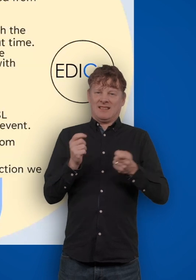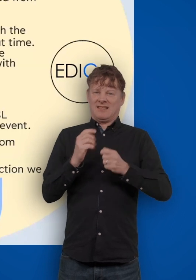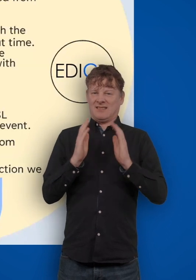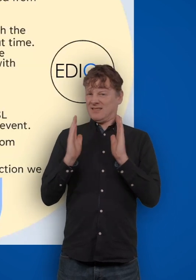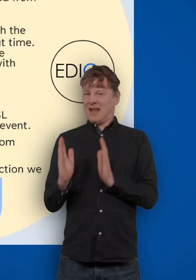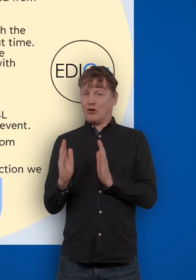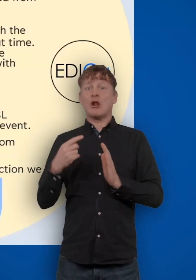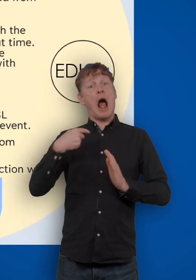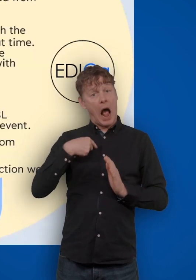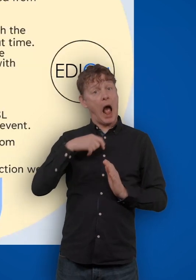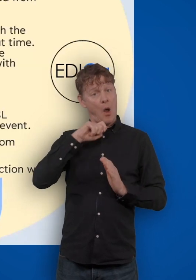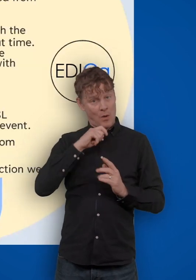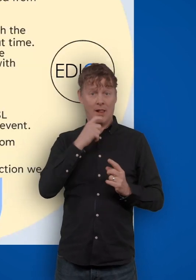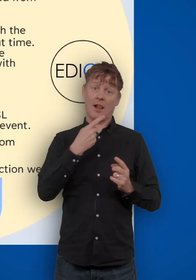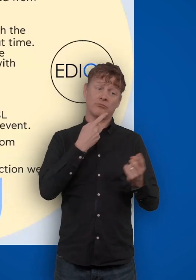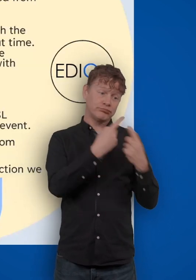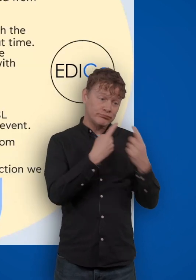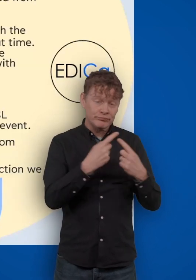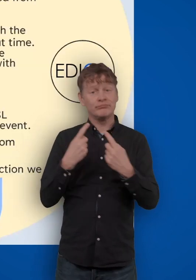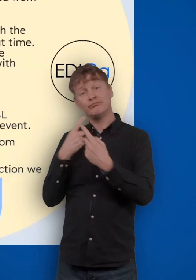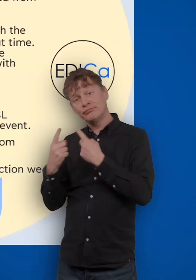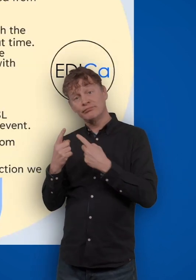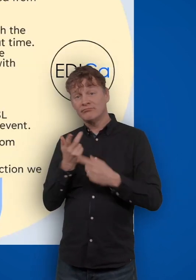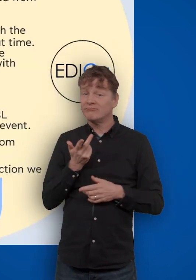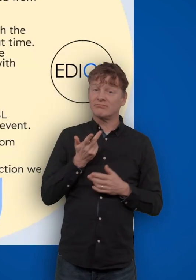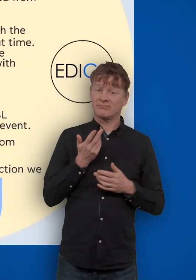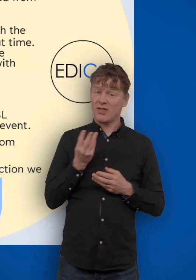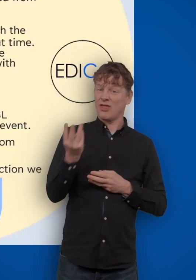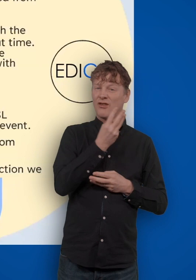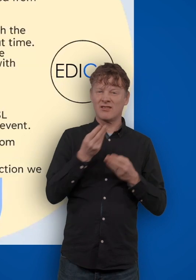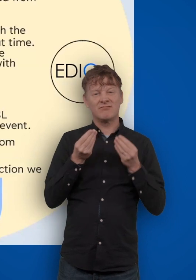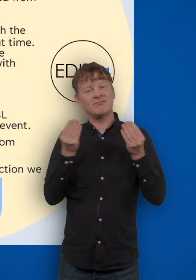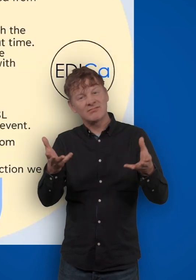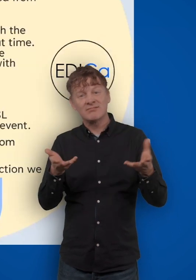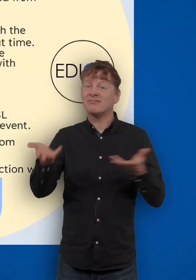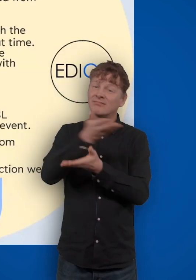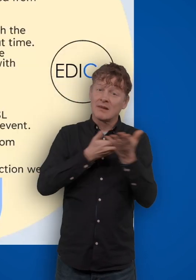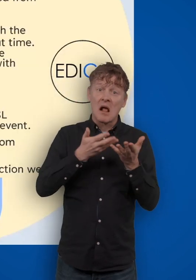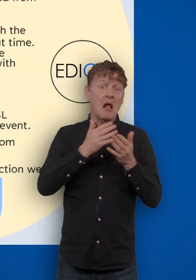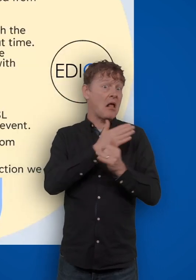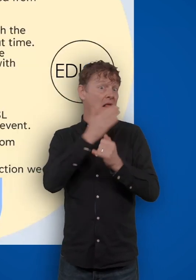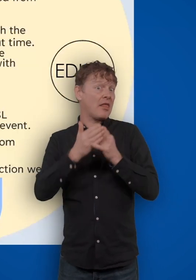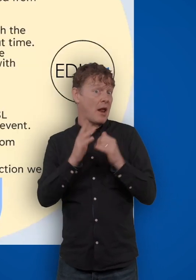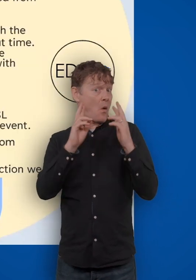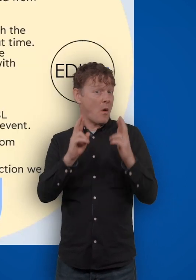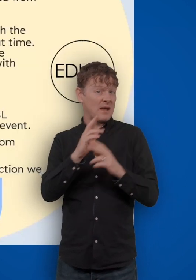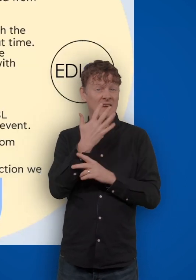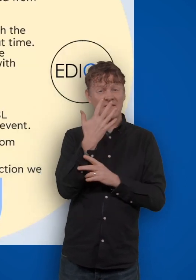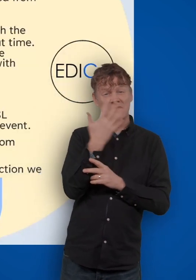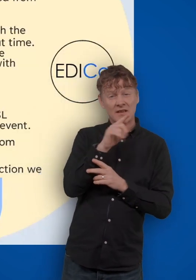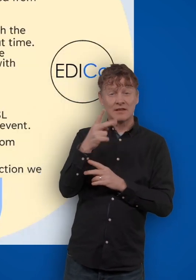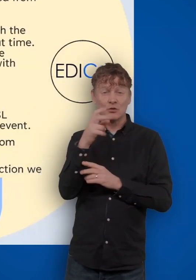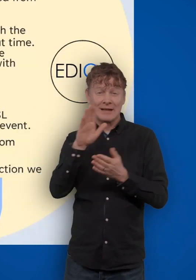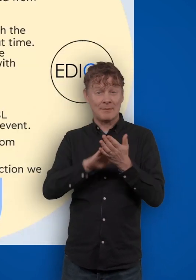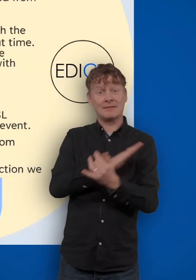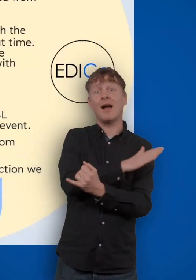talk to both Karen and Sarah together to ask a few overview questions. And then we're hoping to have 15 to 20 minutes at the